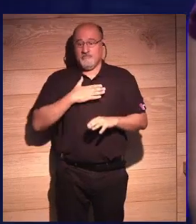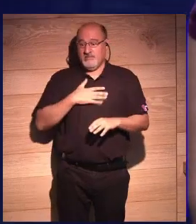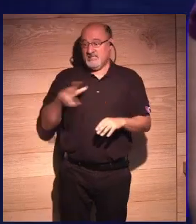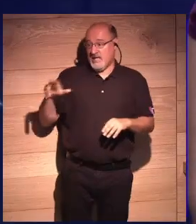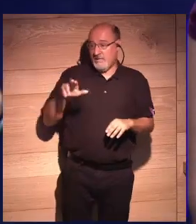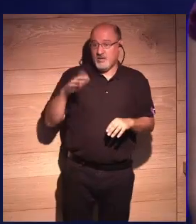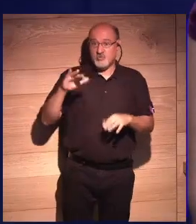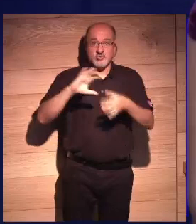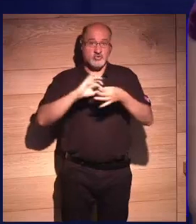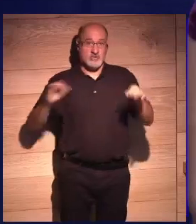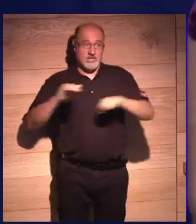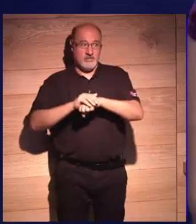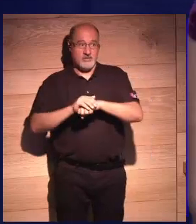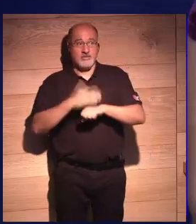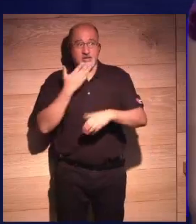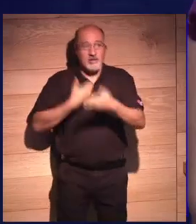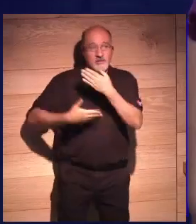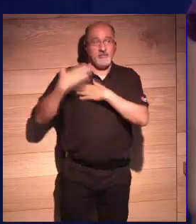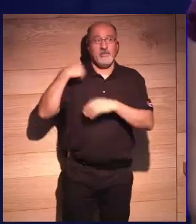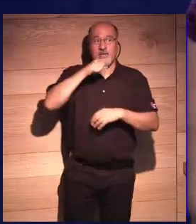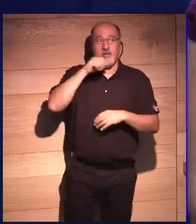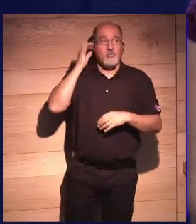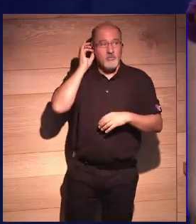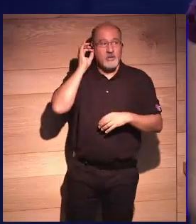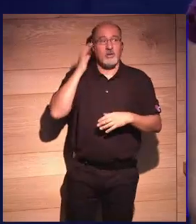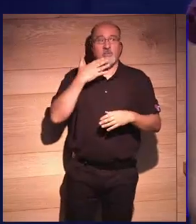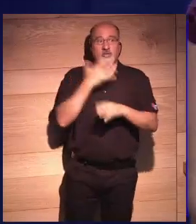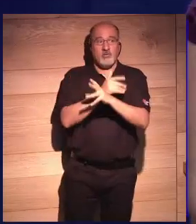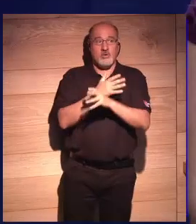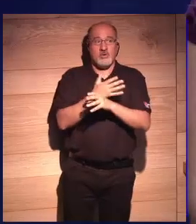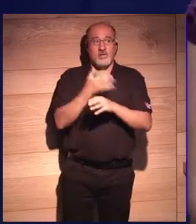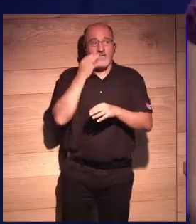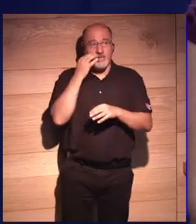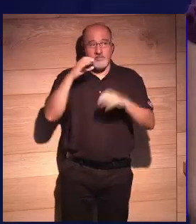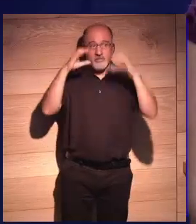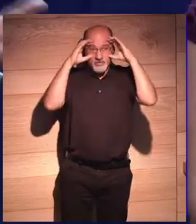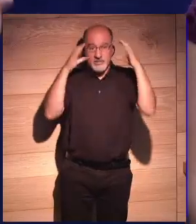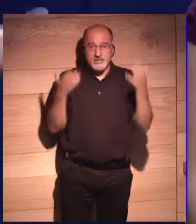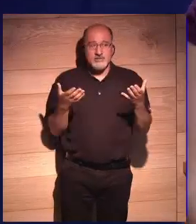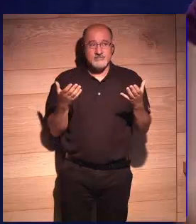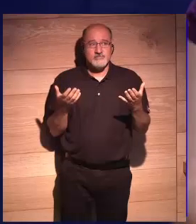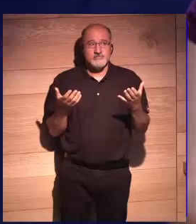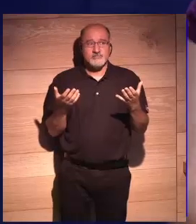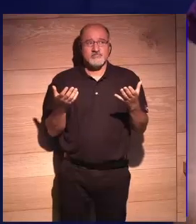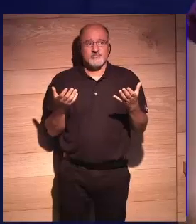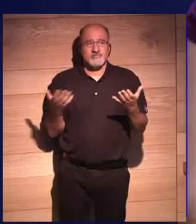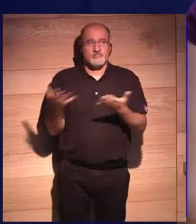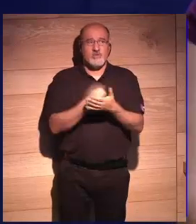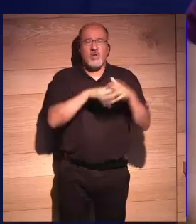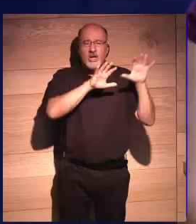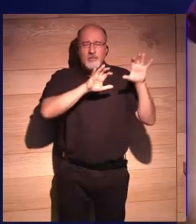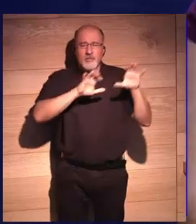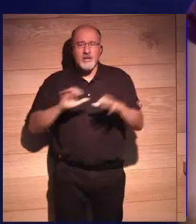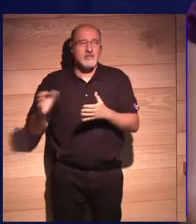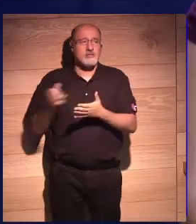Well, my reference is my siblings and his friends, and my other reference is my grandmother, with whom I test all